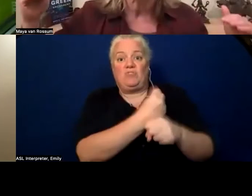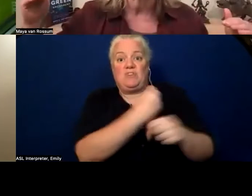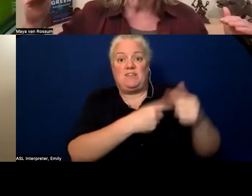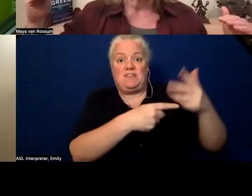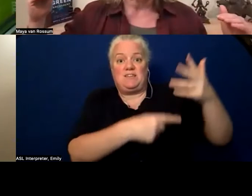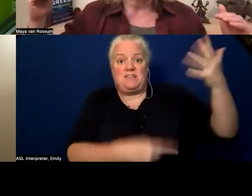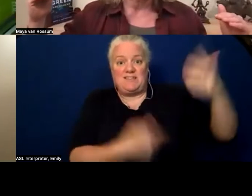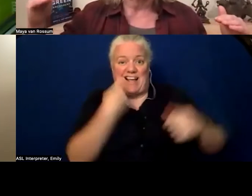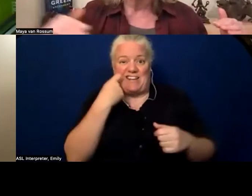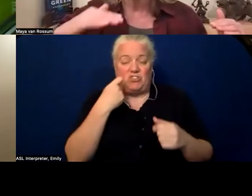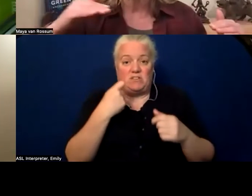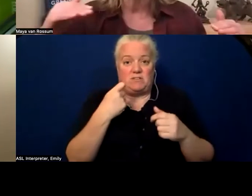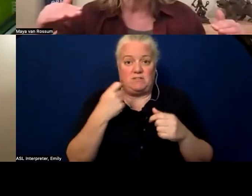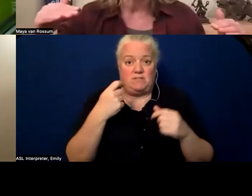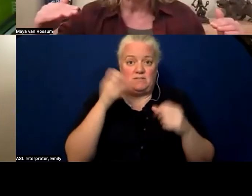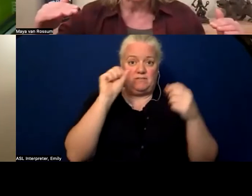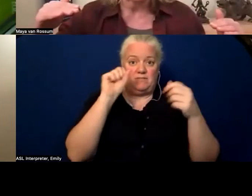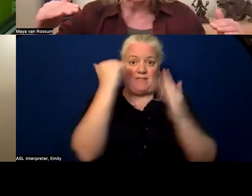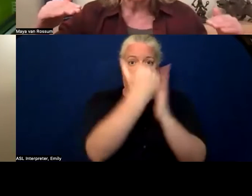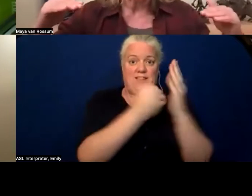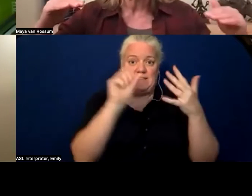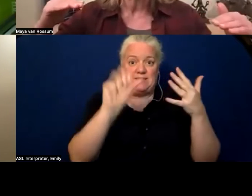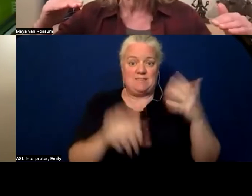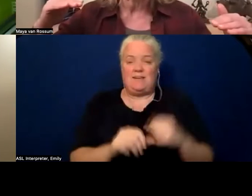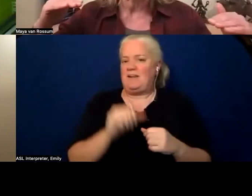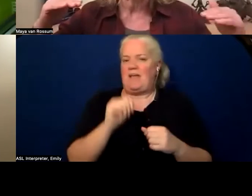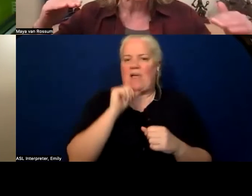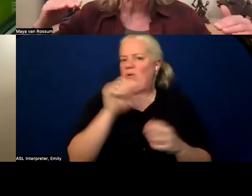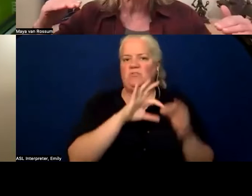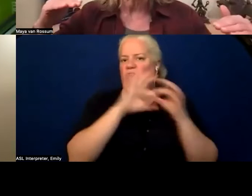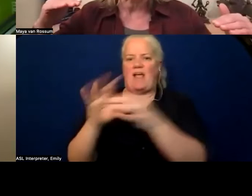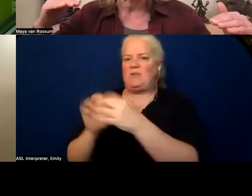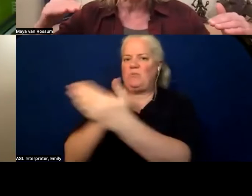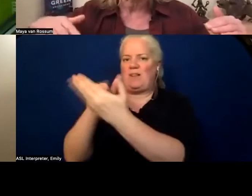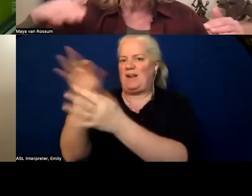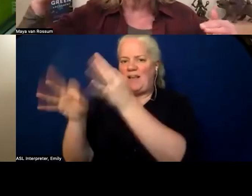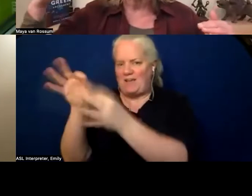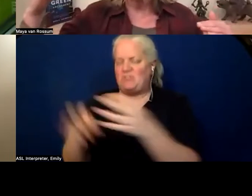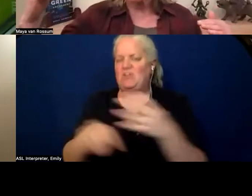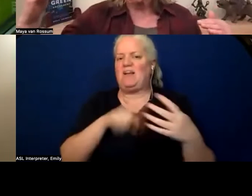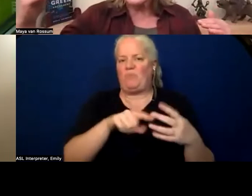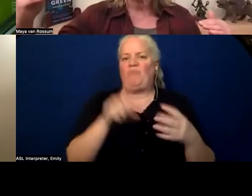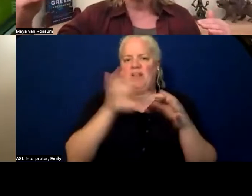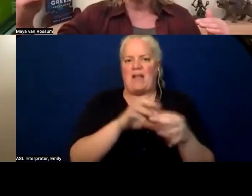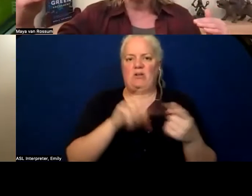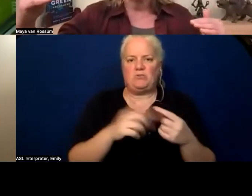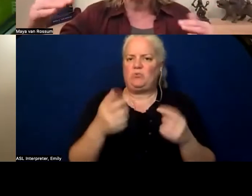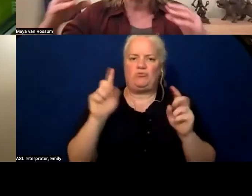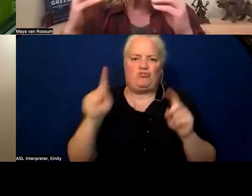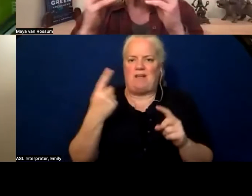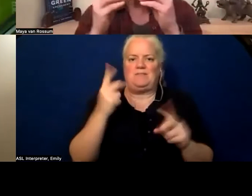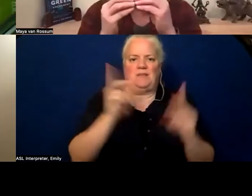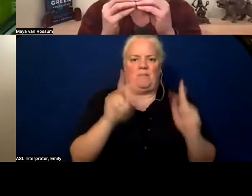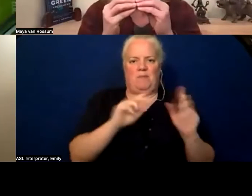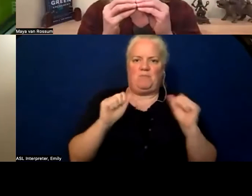had nothing to do with litigation. It was pure advocacy and municipal officials wanting to do the right thing and being empowered by the